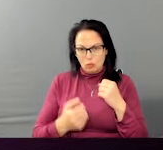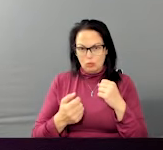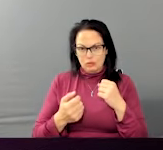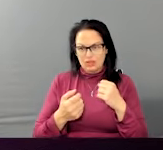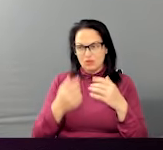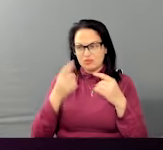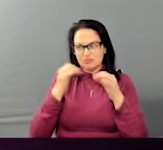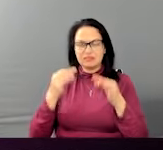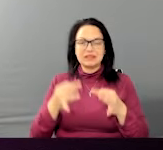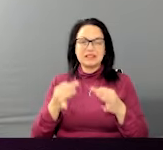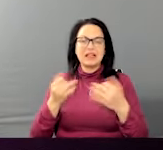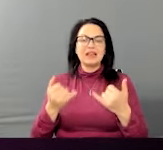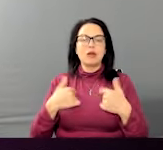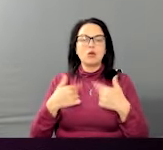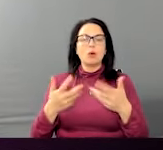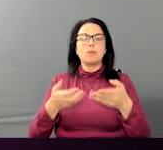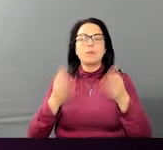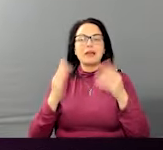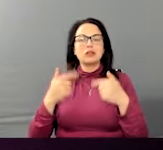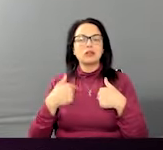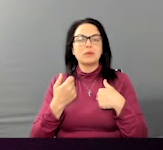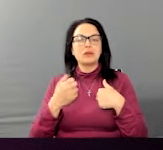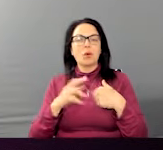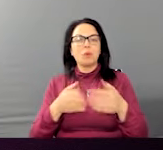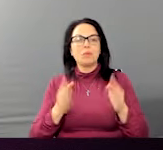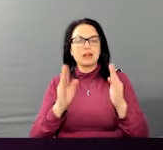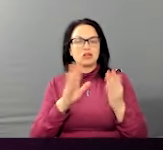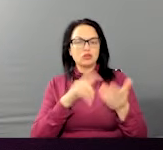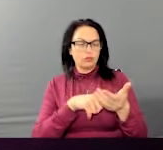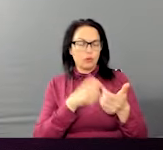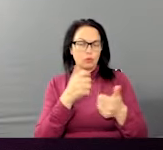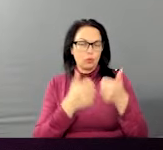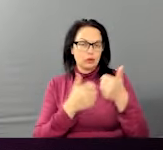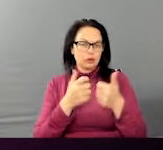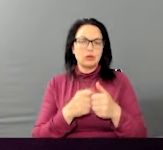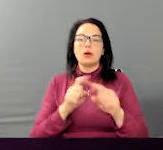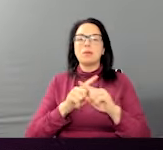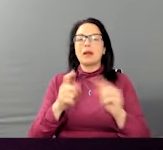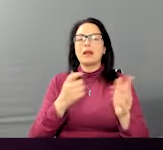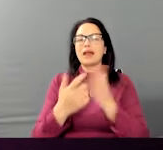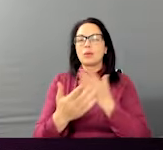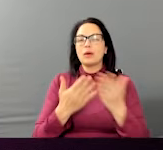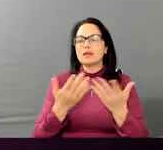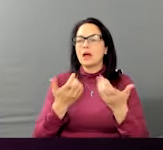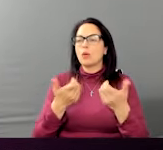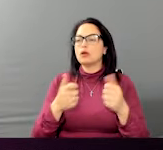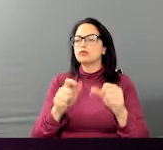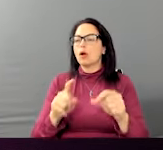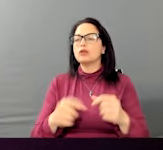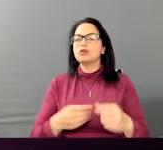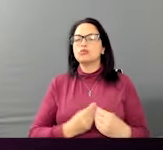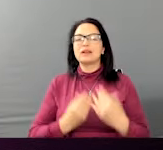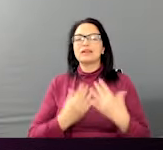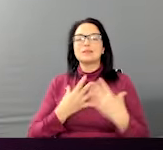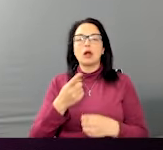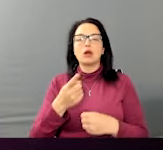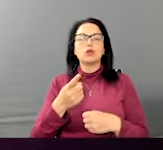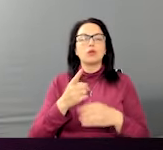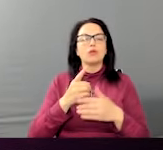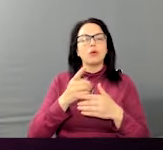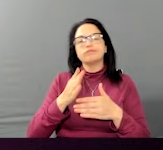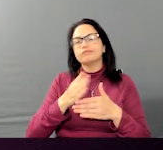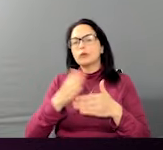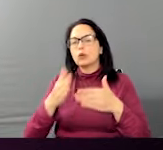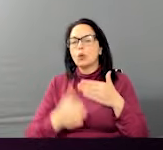So what we're going to be talking about is I want to try and inspire you to build your weekend ideas, and I want to give you a bit of an